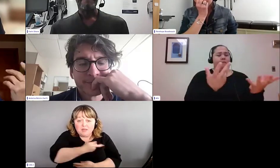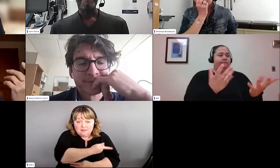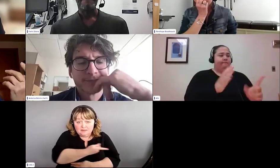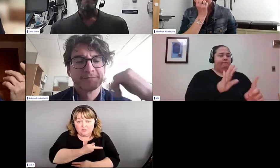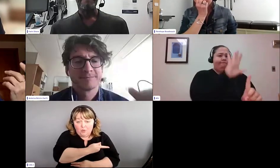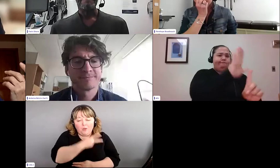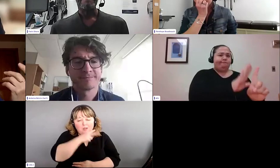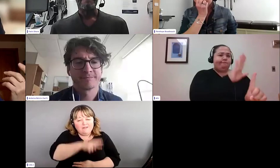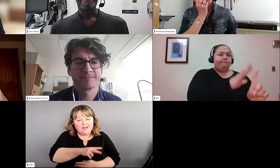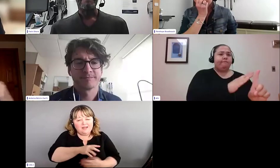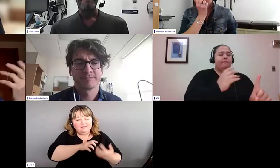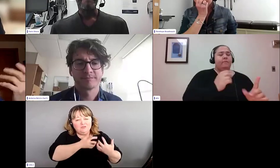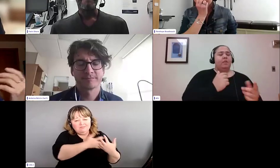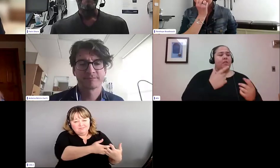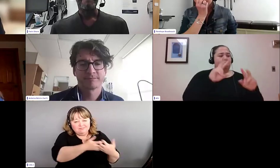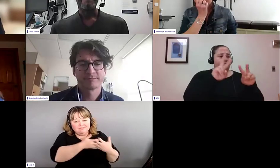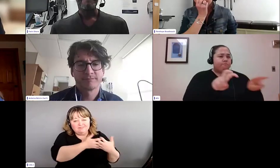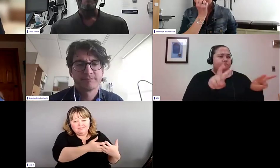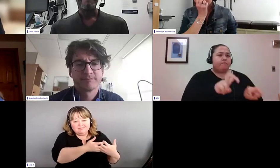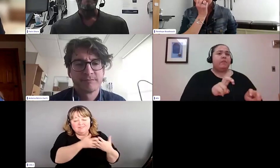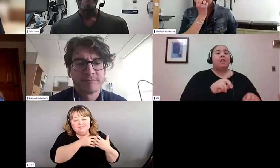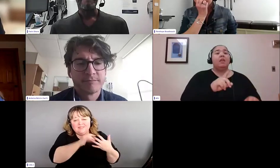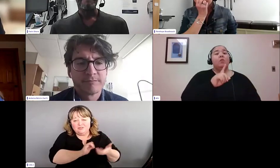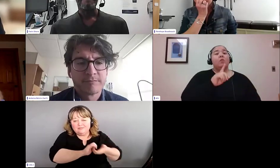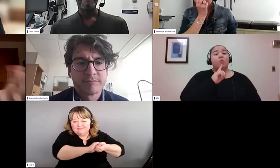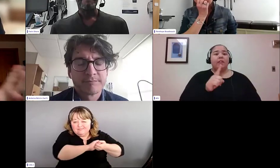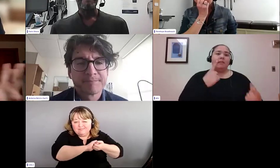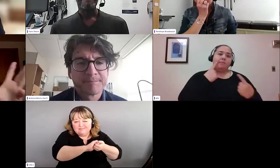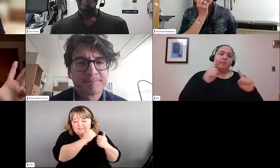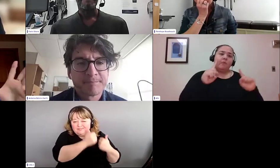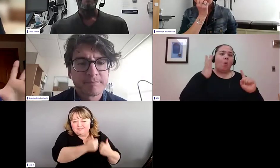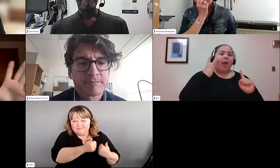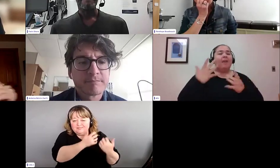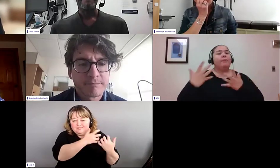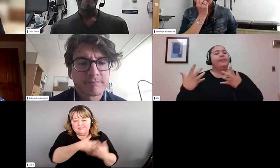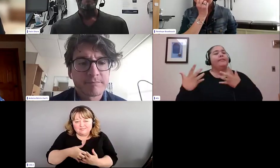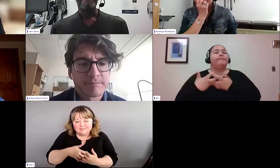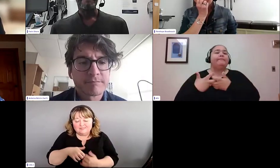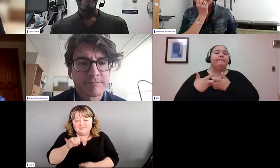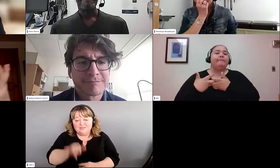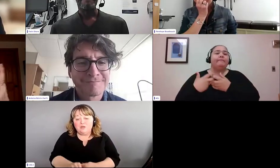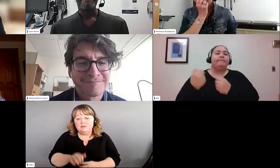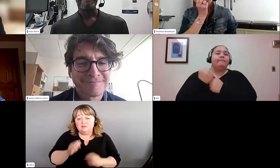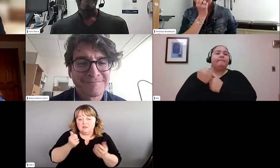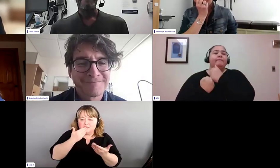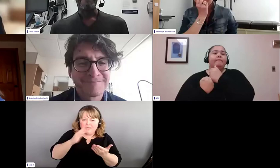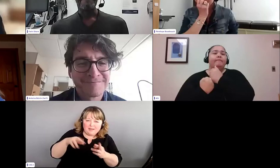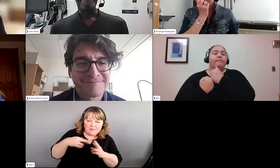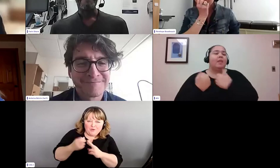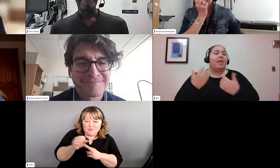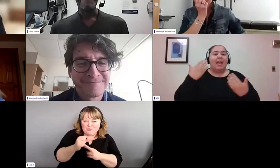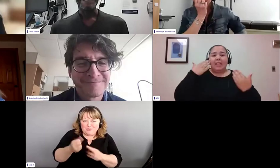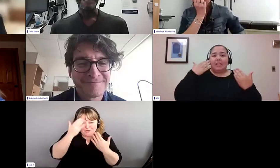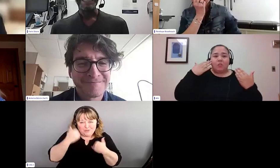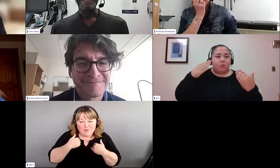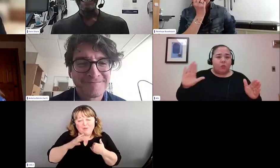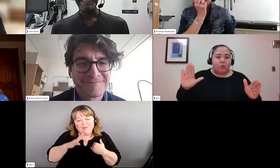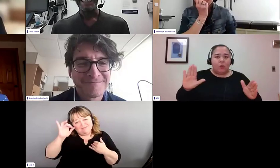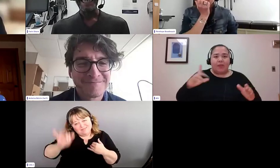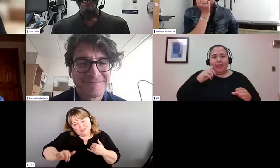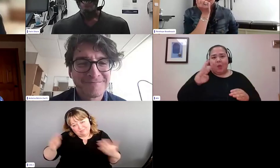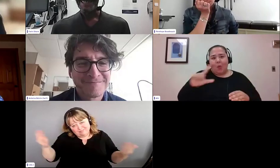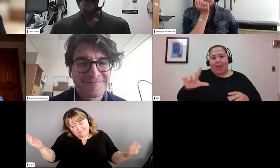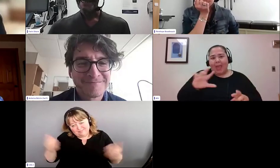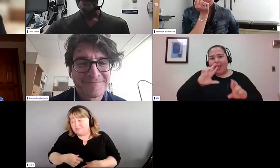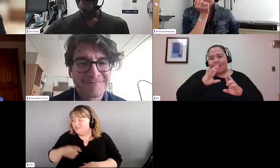takes place is that we really work harmoniously and complementarily. I don't know if I've properly responded